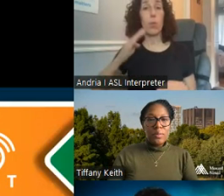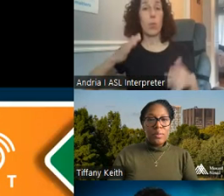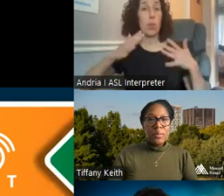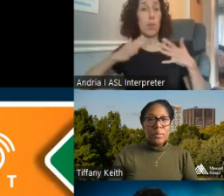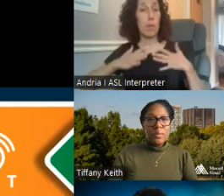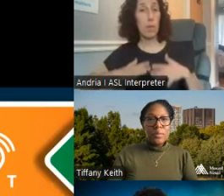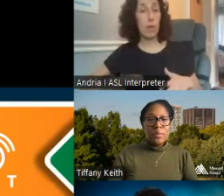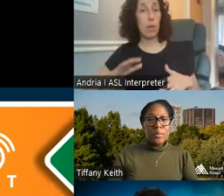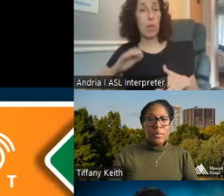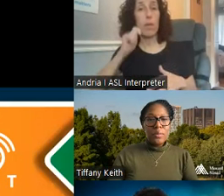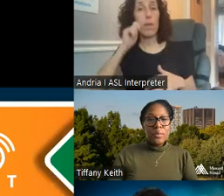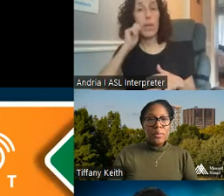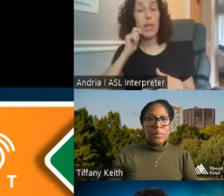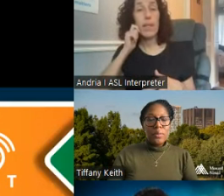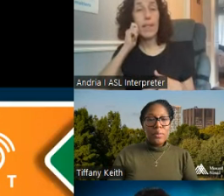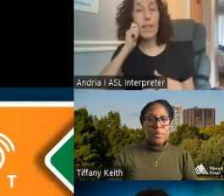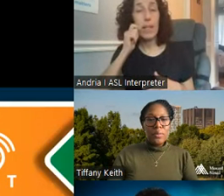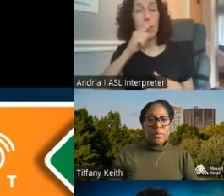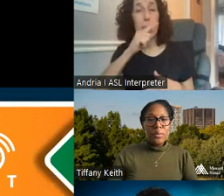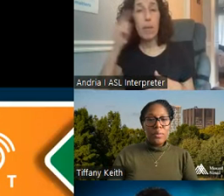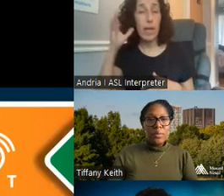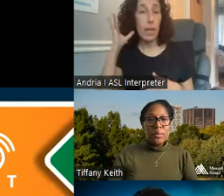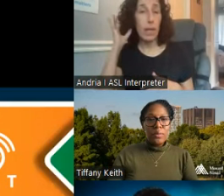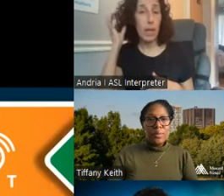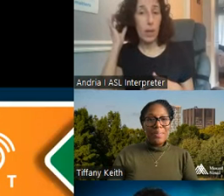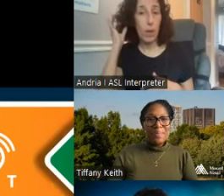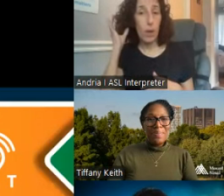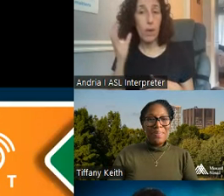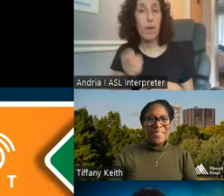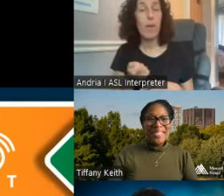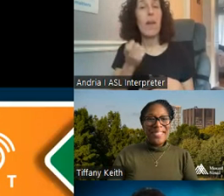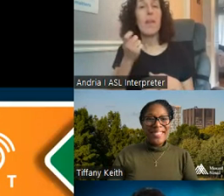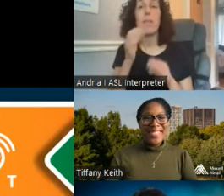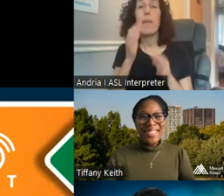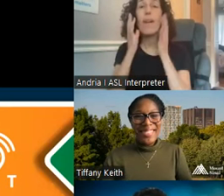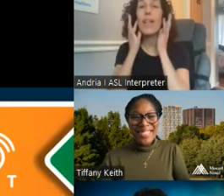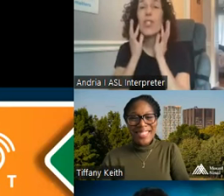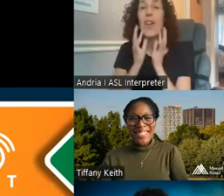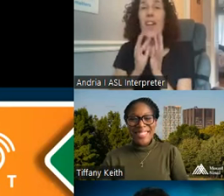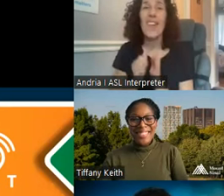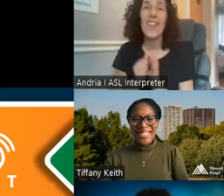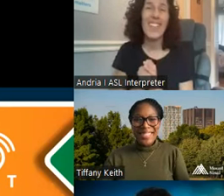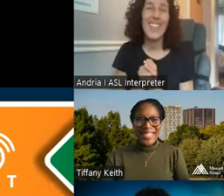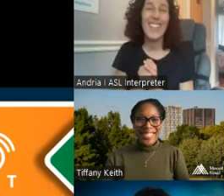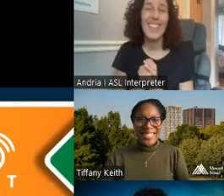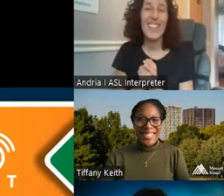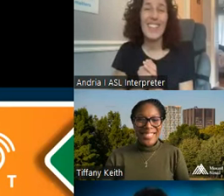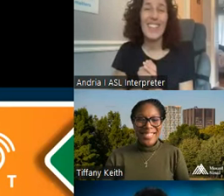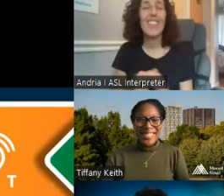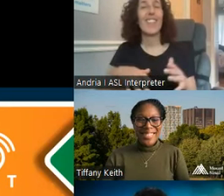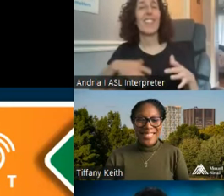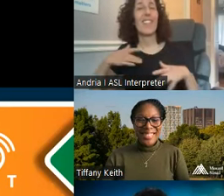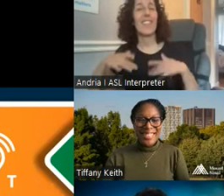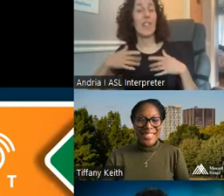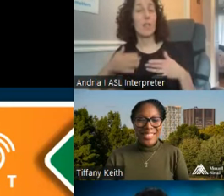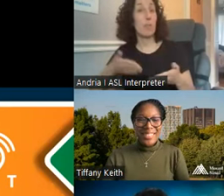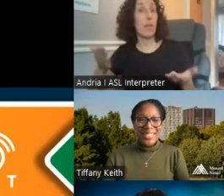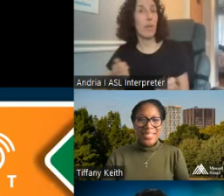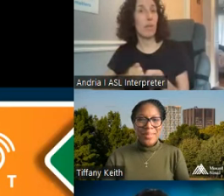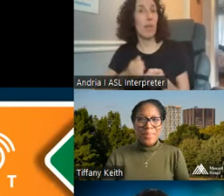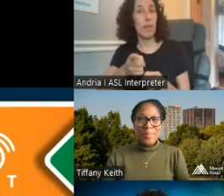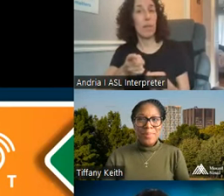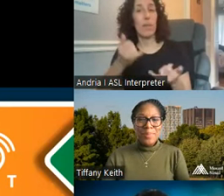hair, some light facial hair, and excited to be here nonetheless. I'll pass it over